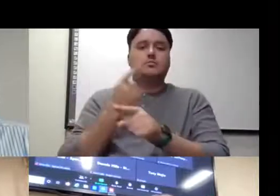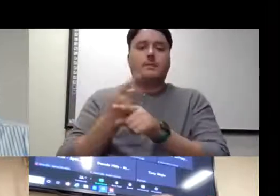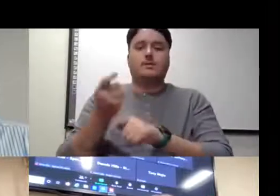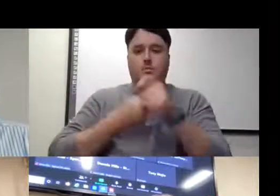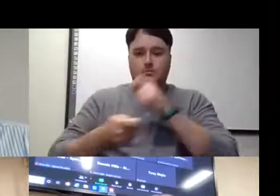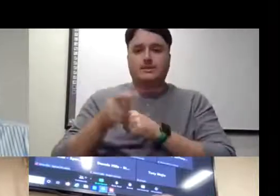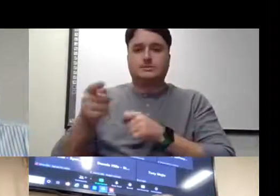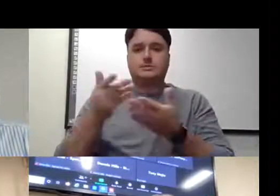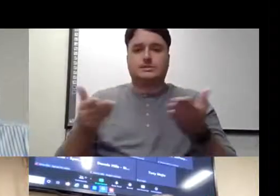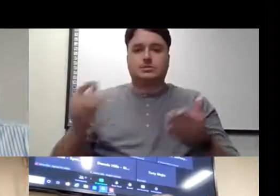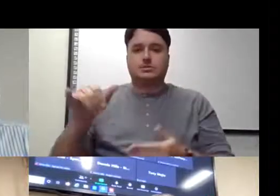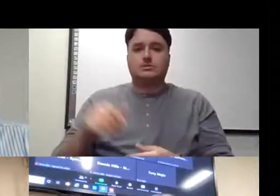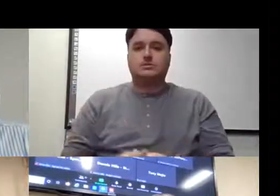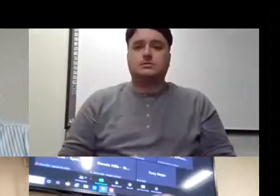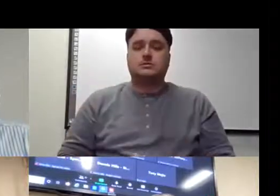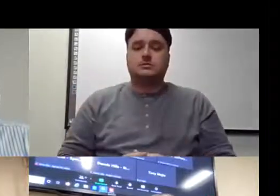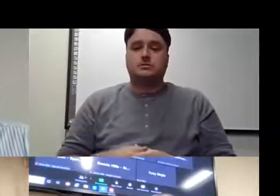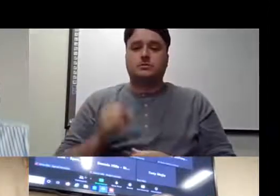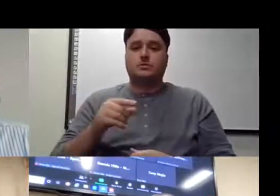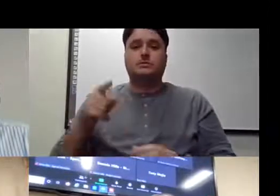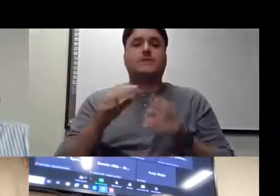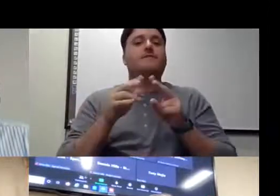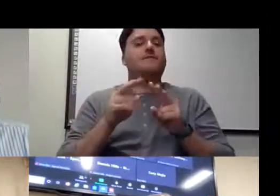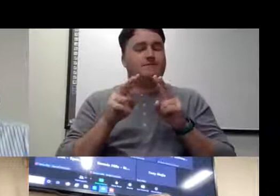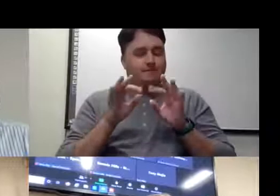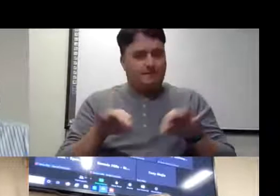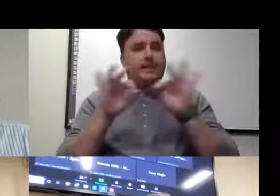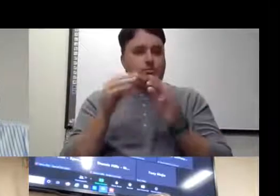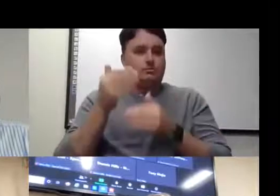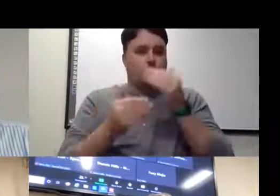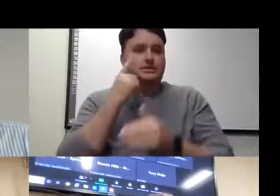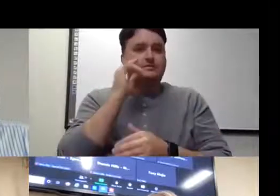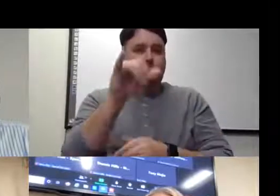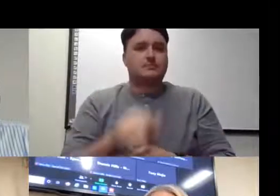those materials. So it is a valuable process for us in that respect.